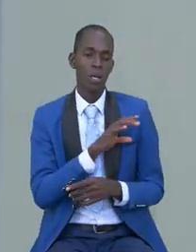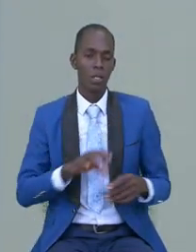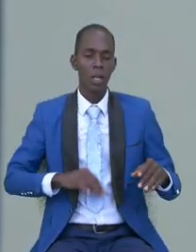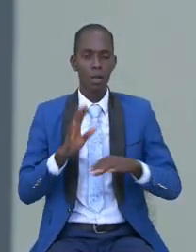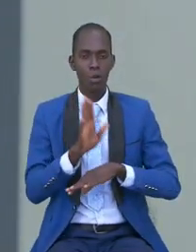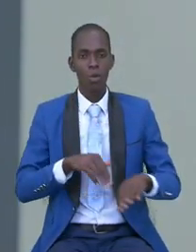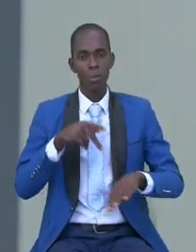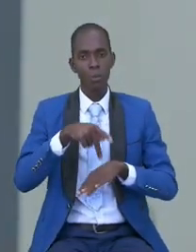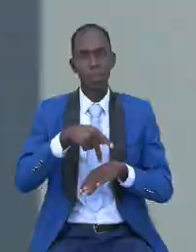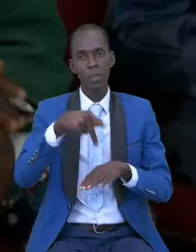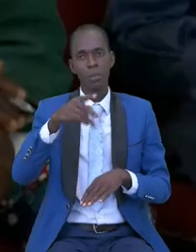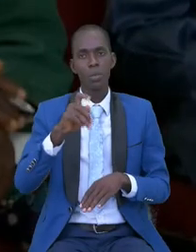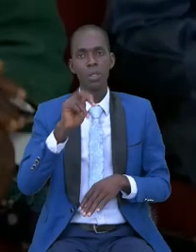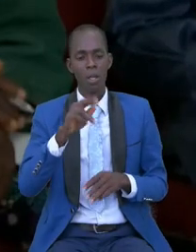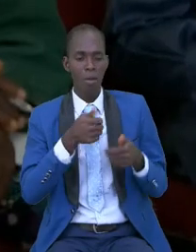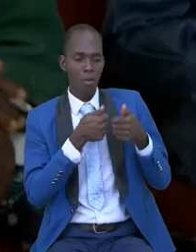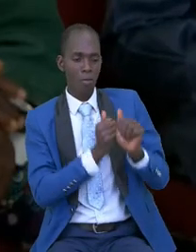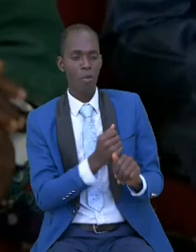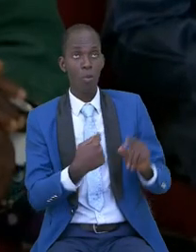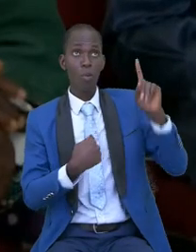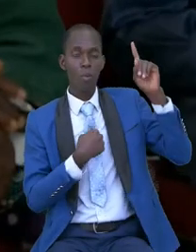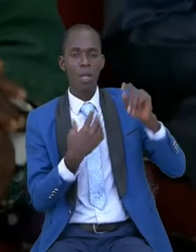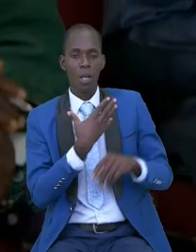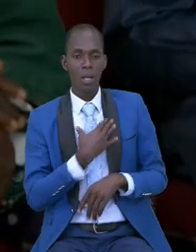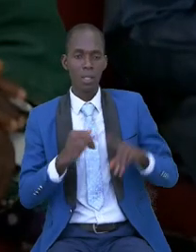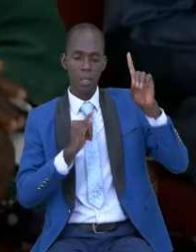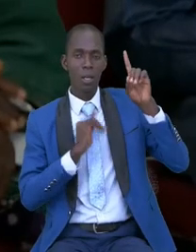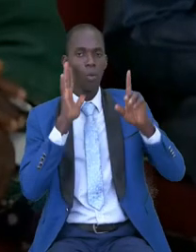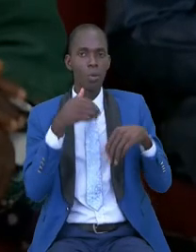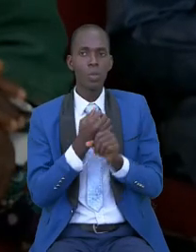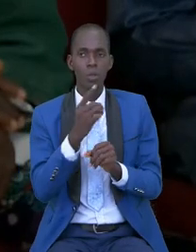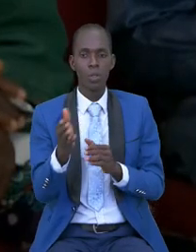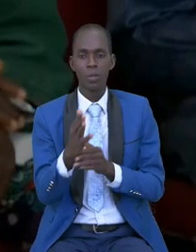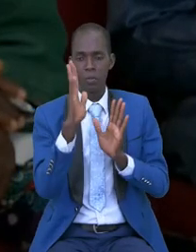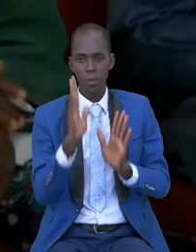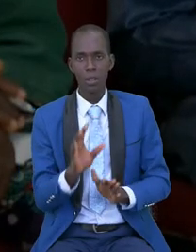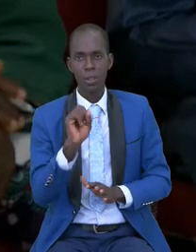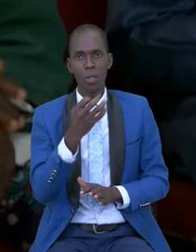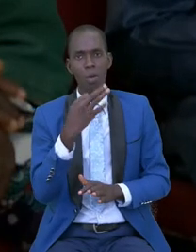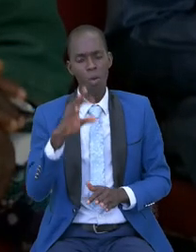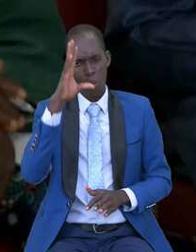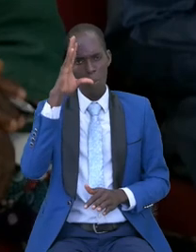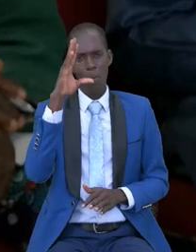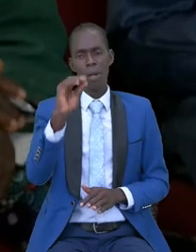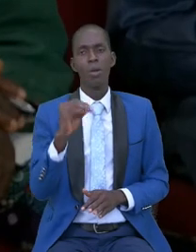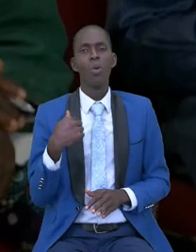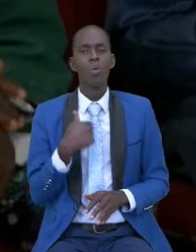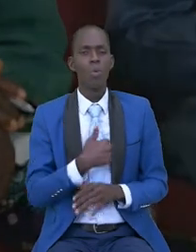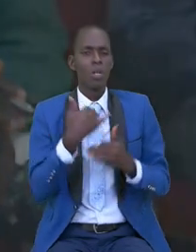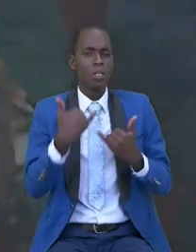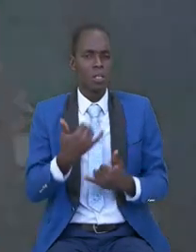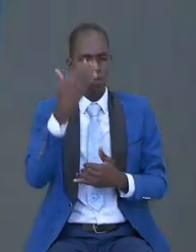told him, follow me, I will make you a fisher of men. We now know the story. There was